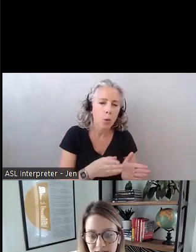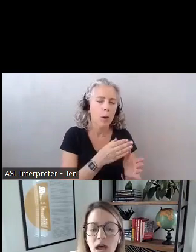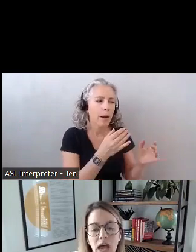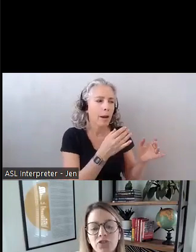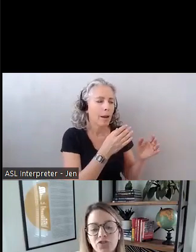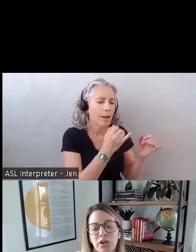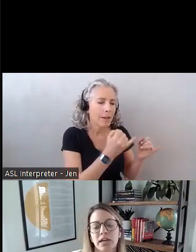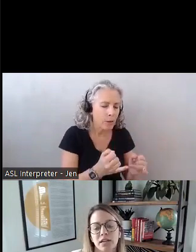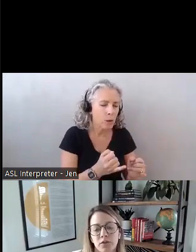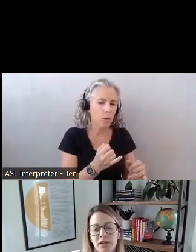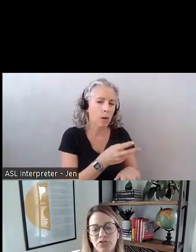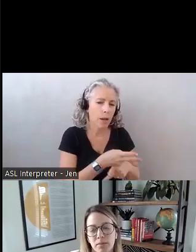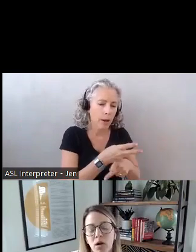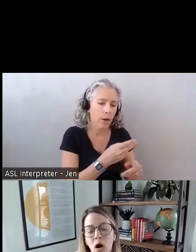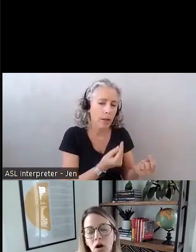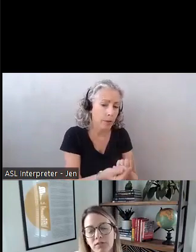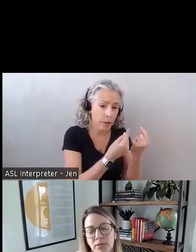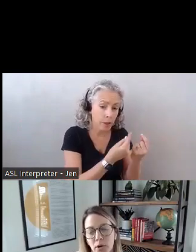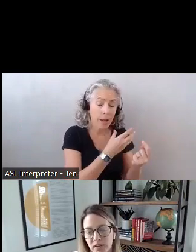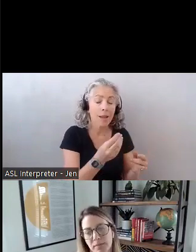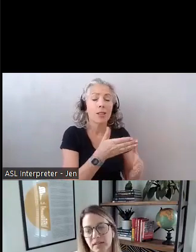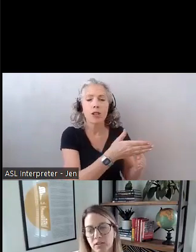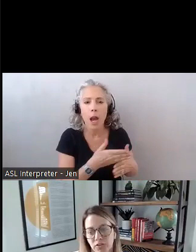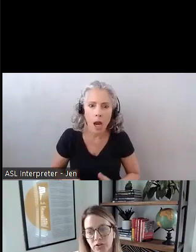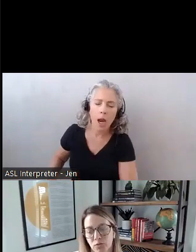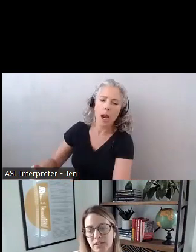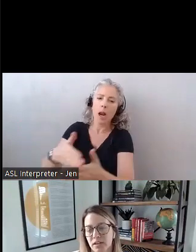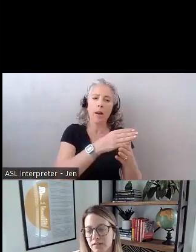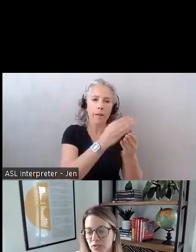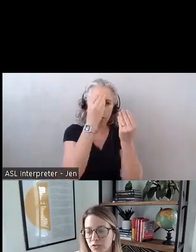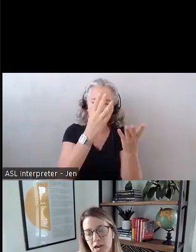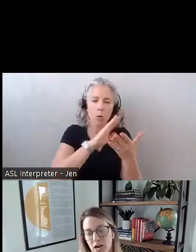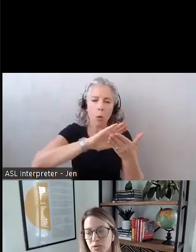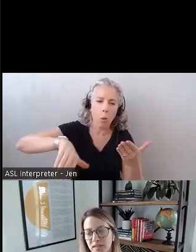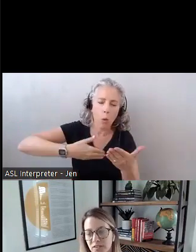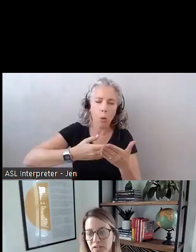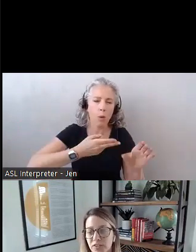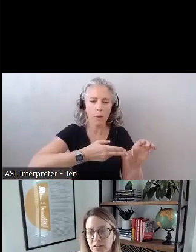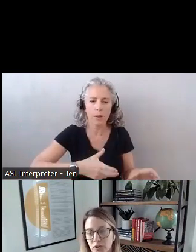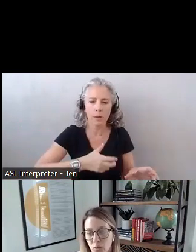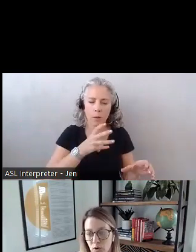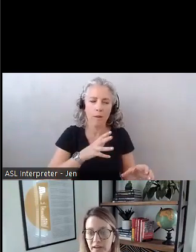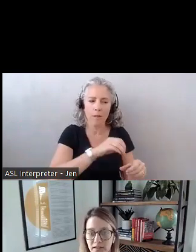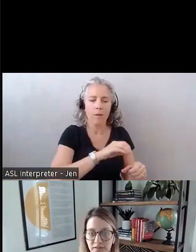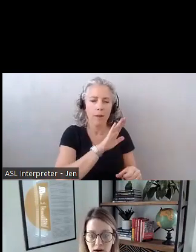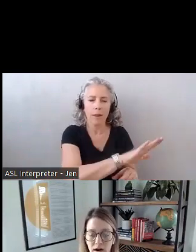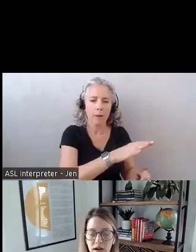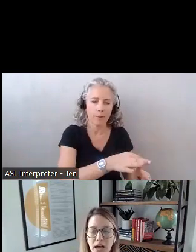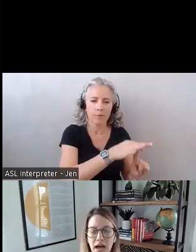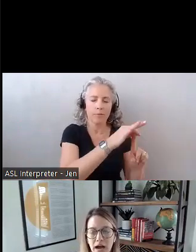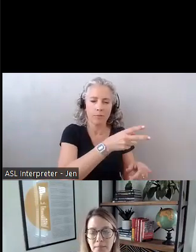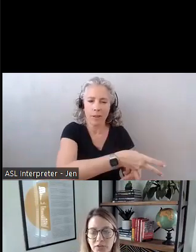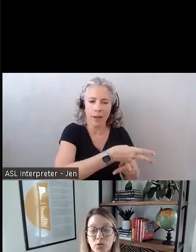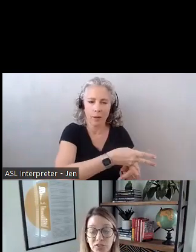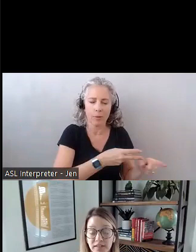care activities and sharing information among all of the participants concerned with an individual's care to achieve safer and more effective